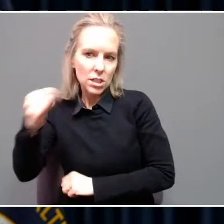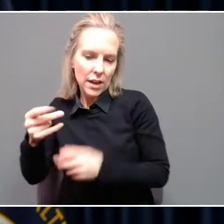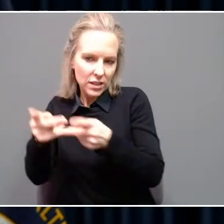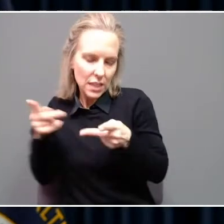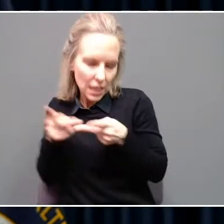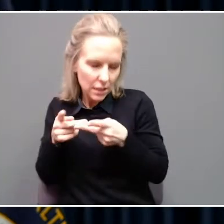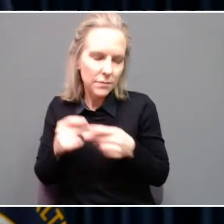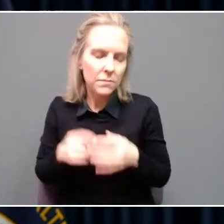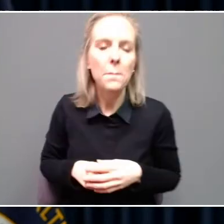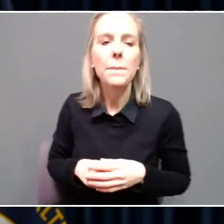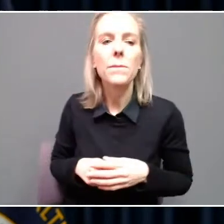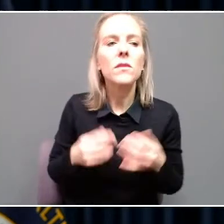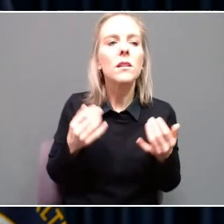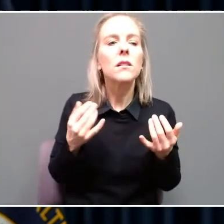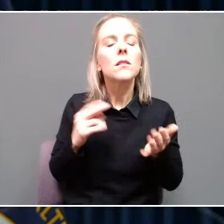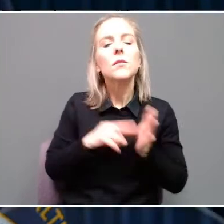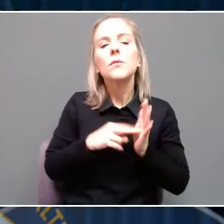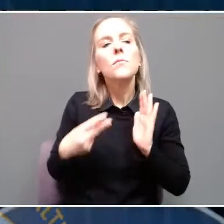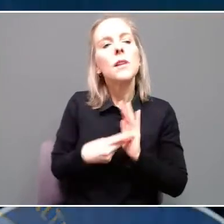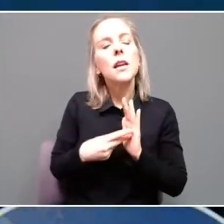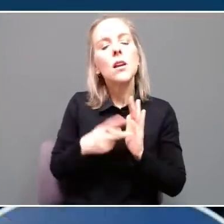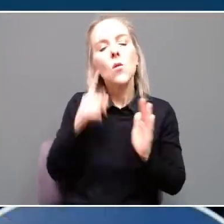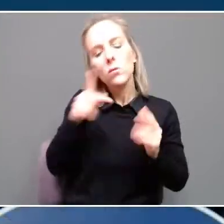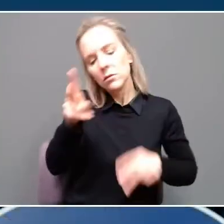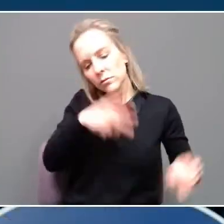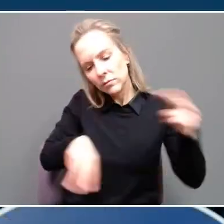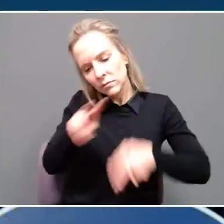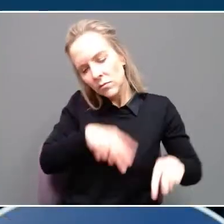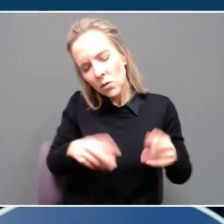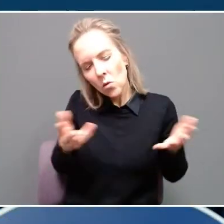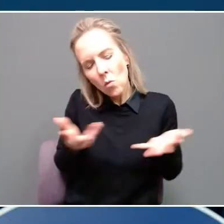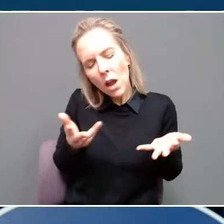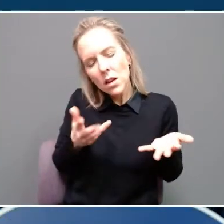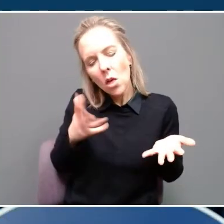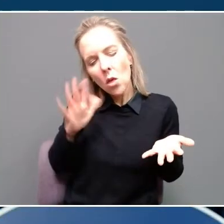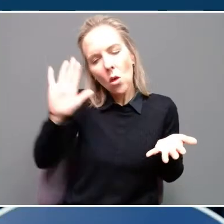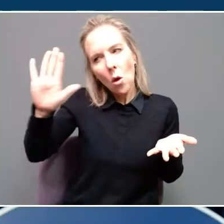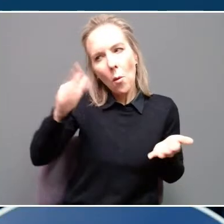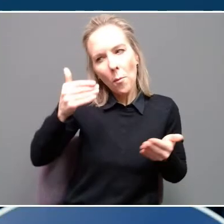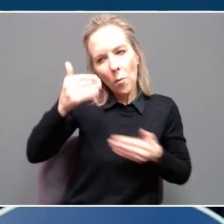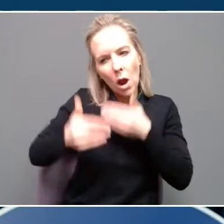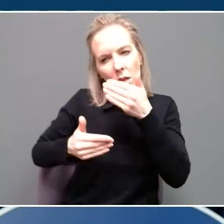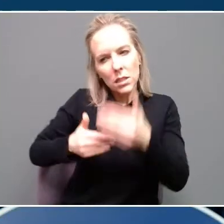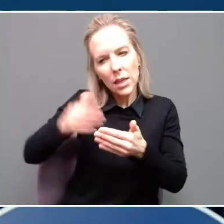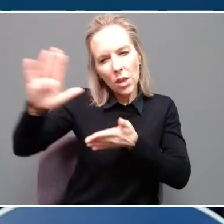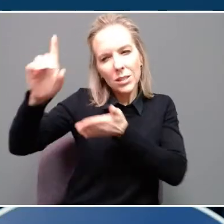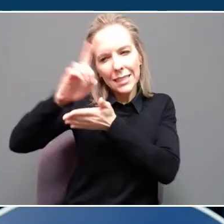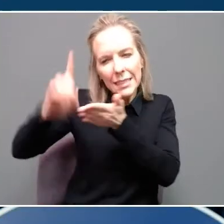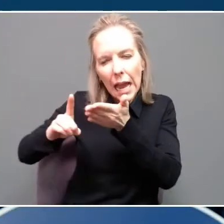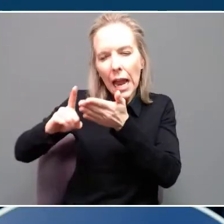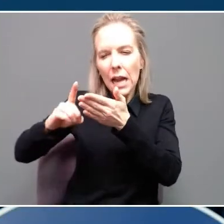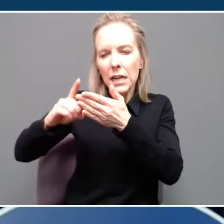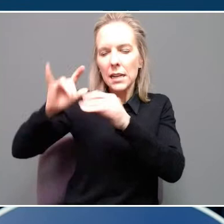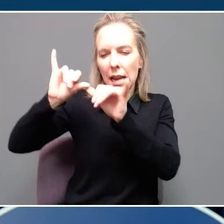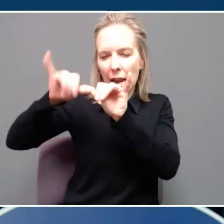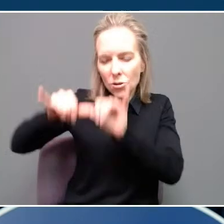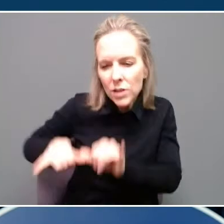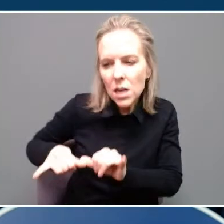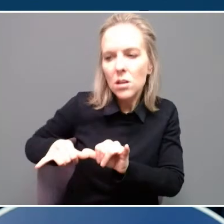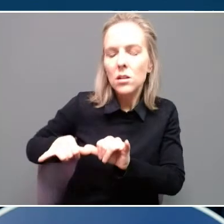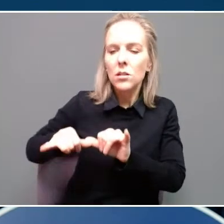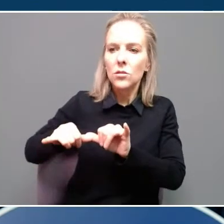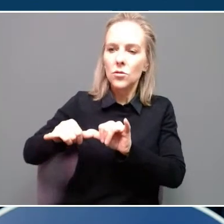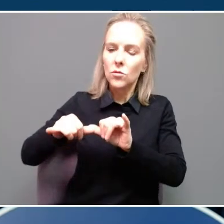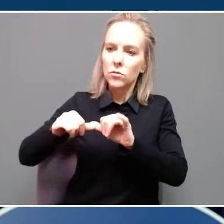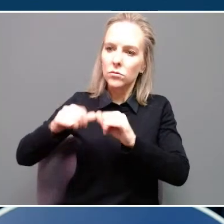be rationalizing the detention footprint by initiating the process of design and engineering to construct potentially up